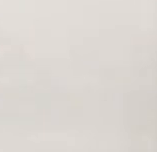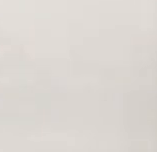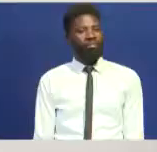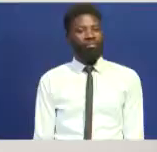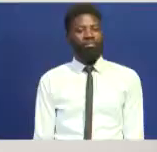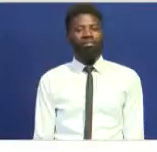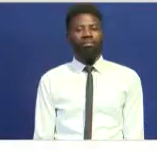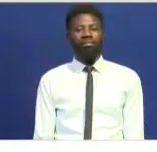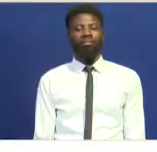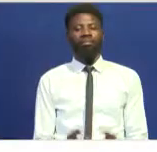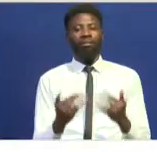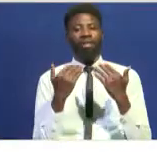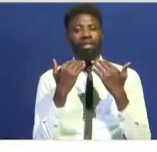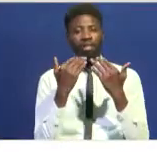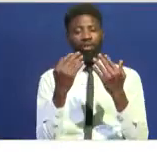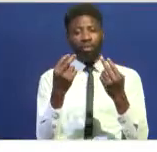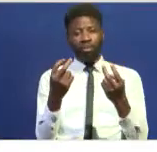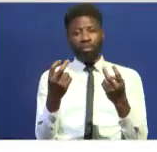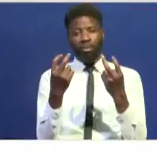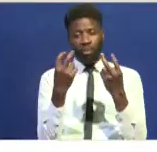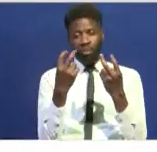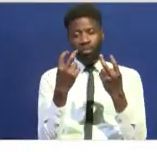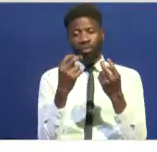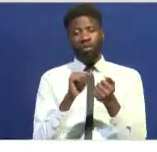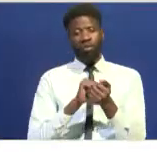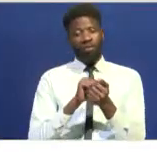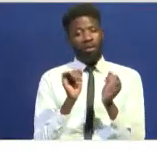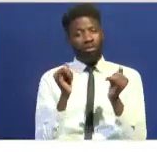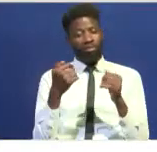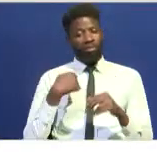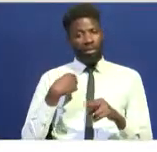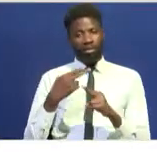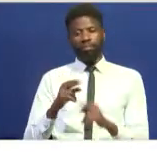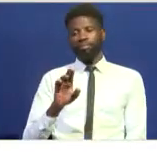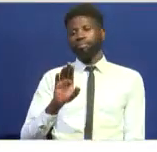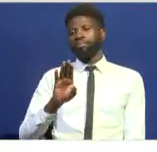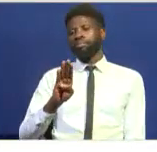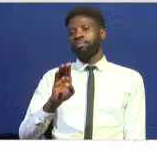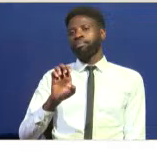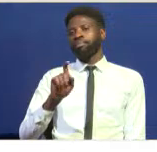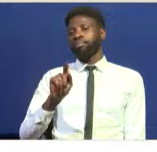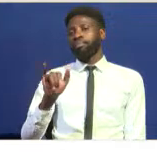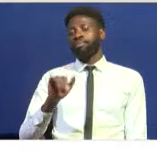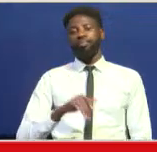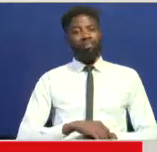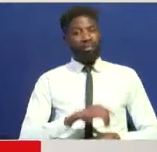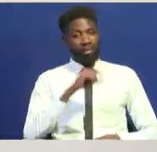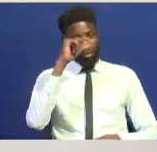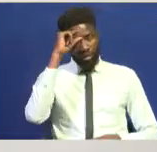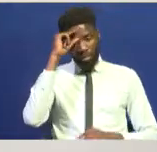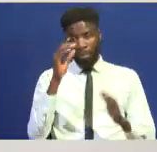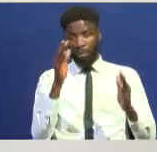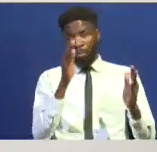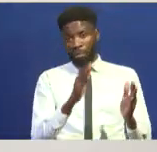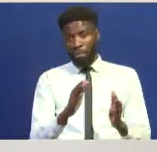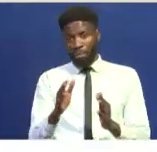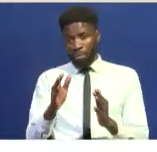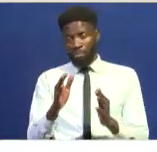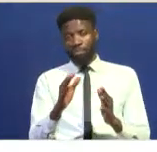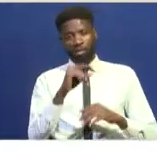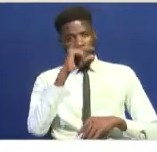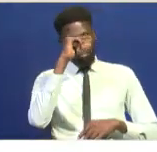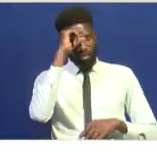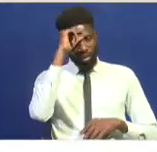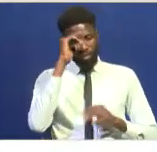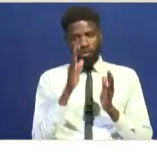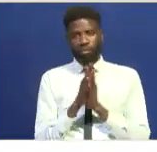Thank you for watching Easy Friday. My name is Betty Kiptum. This is the business news. The government plans to seal a public-private partnership deal to